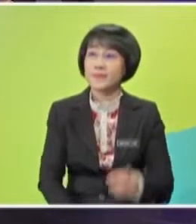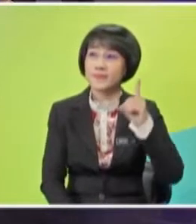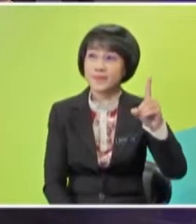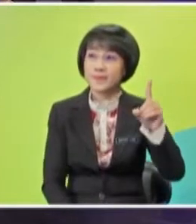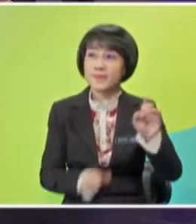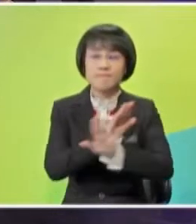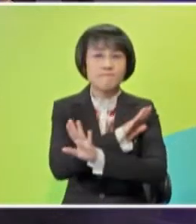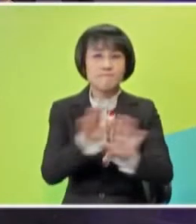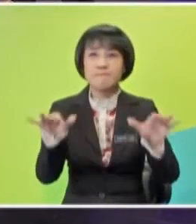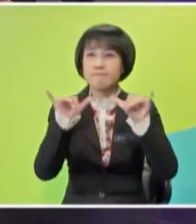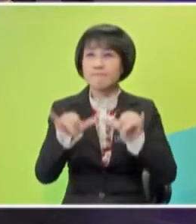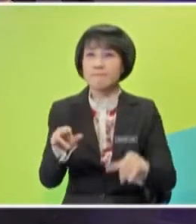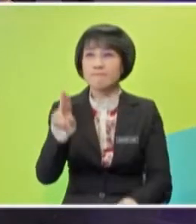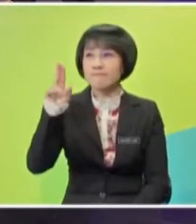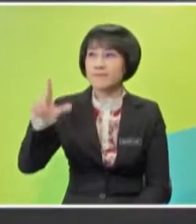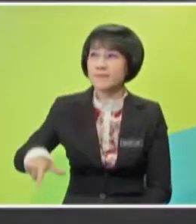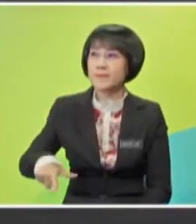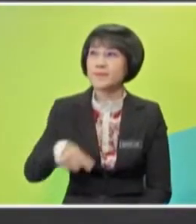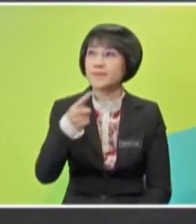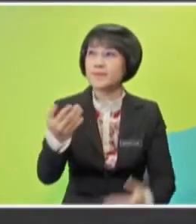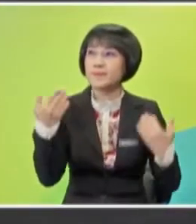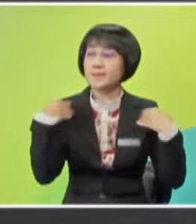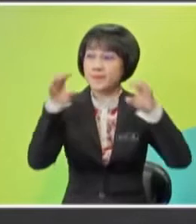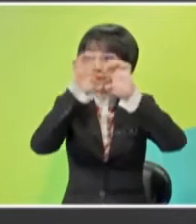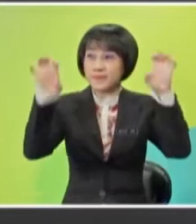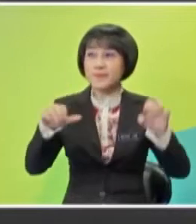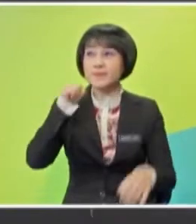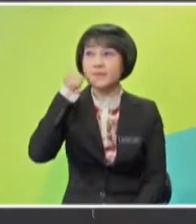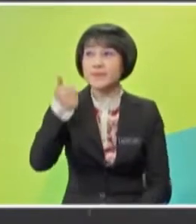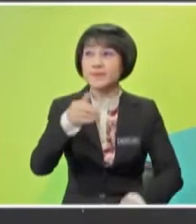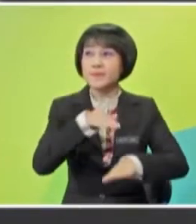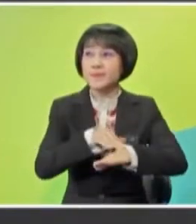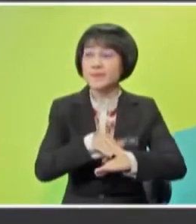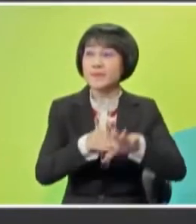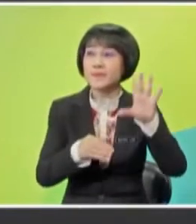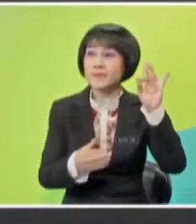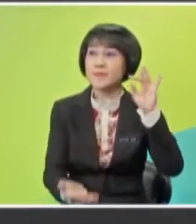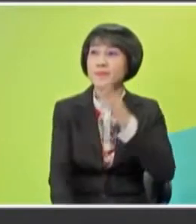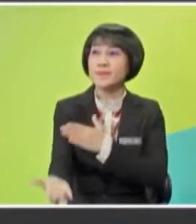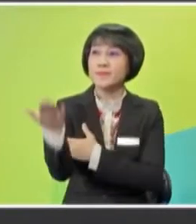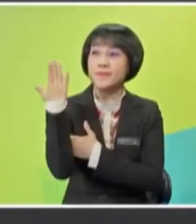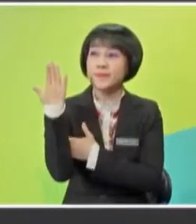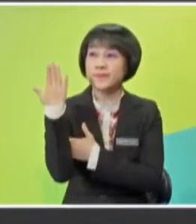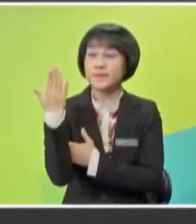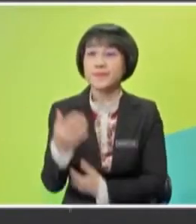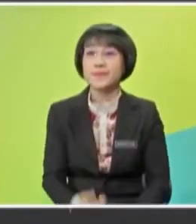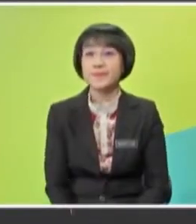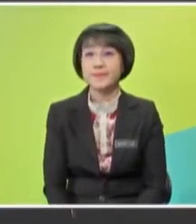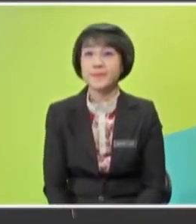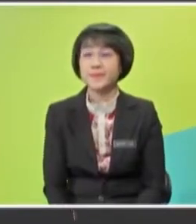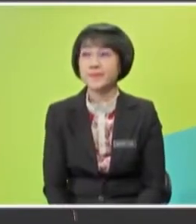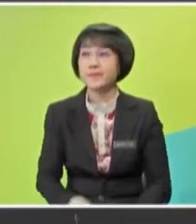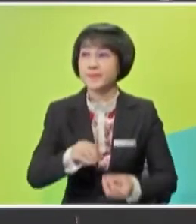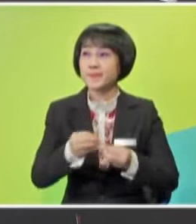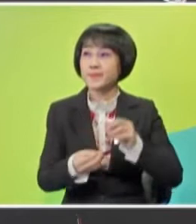Don't stay up late. You've got an exam tomorrow at 8 a.m.